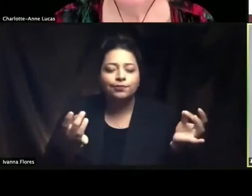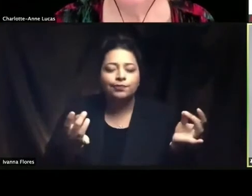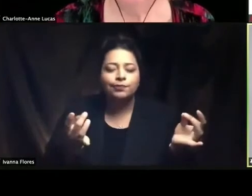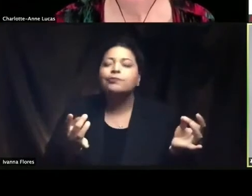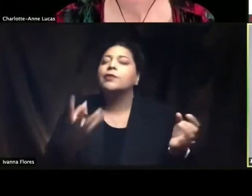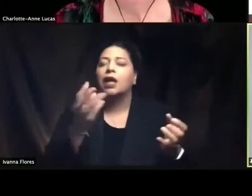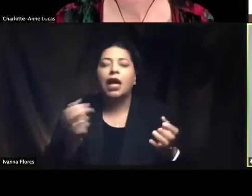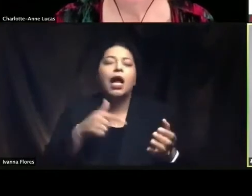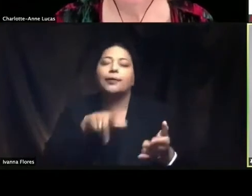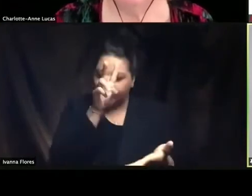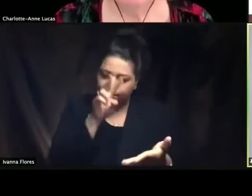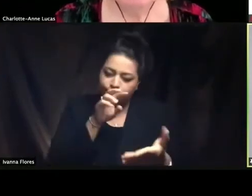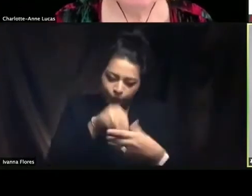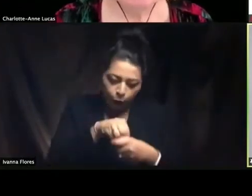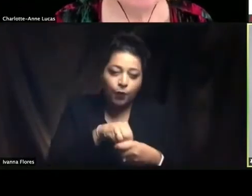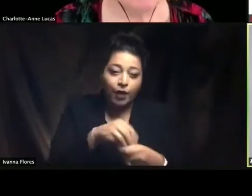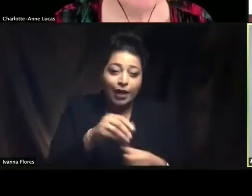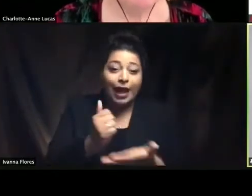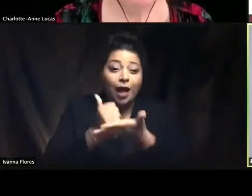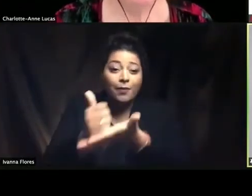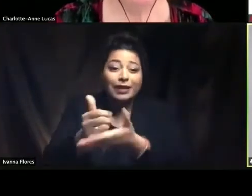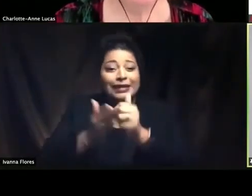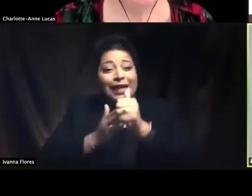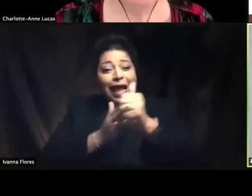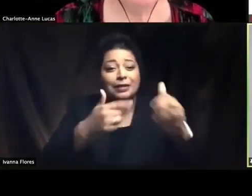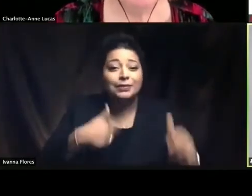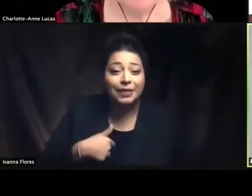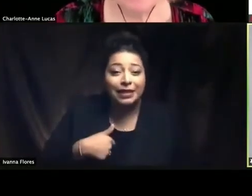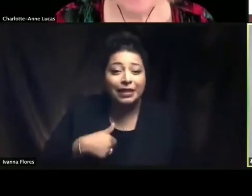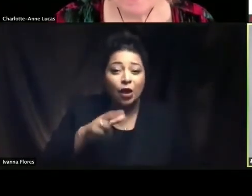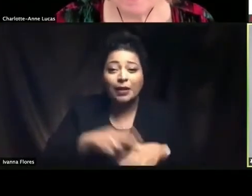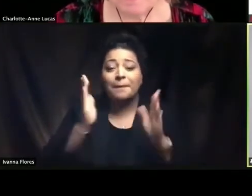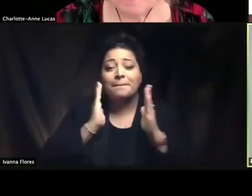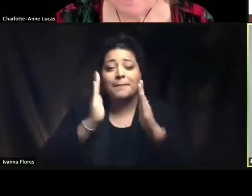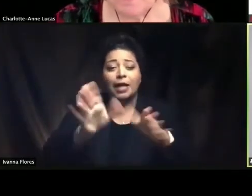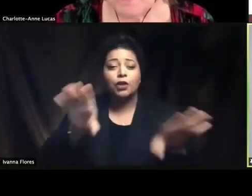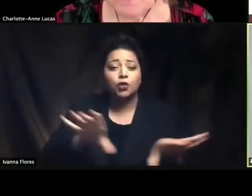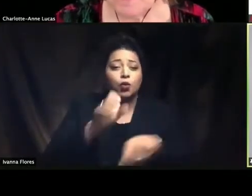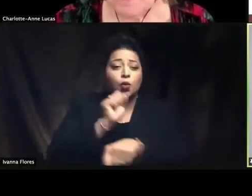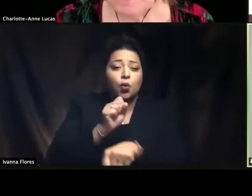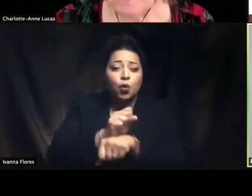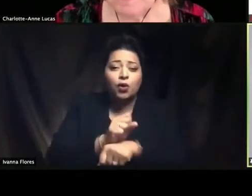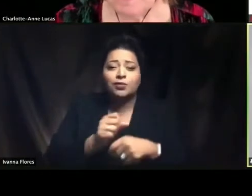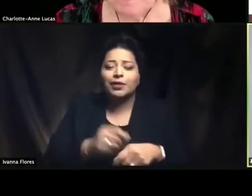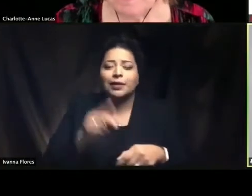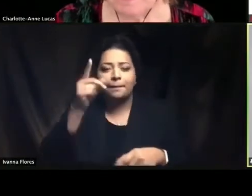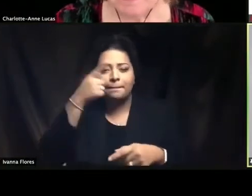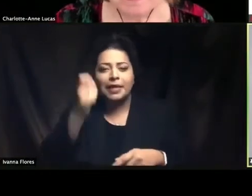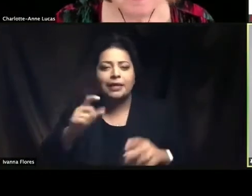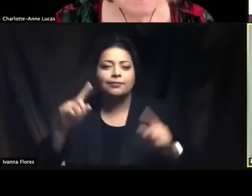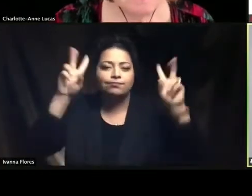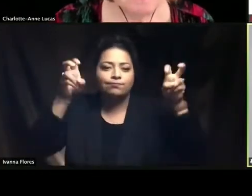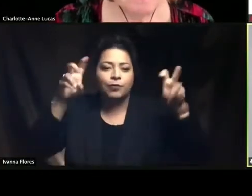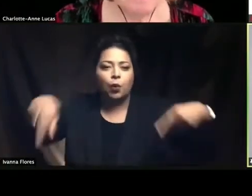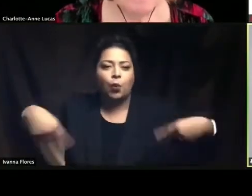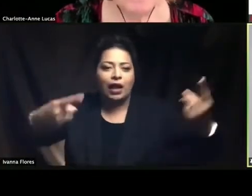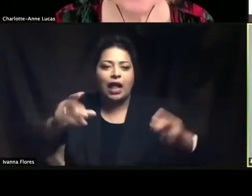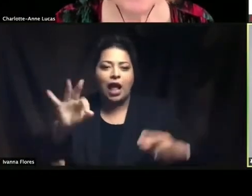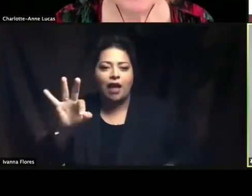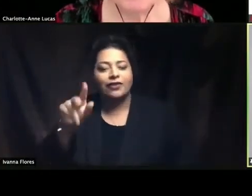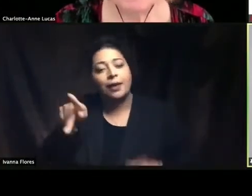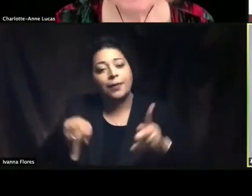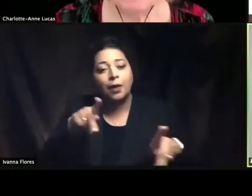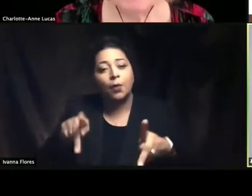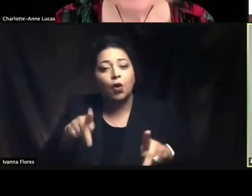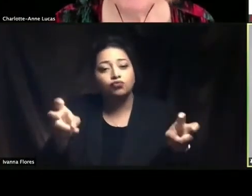me. It helps me and guides me and leads me on this path to do the work of the will of the people according to what God's will and way is for